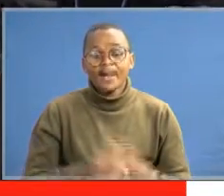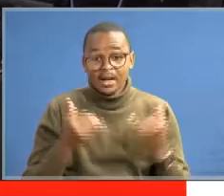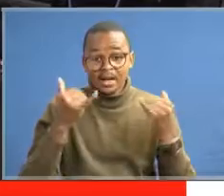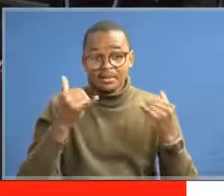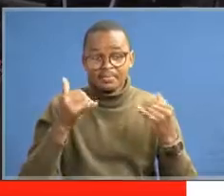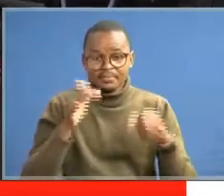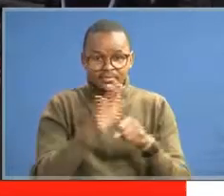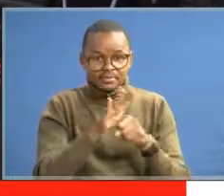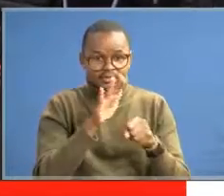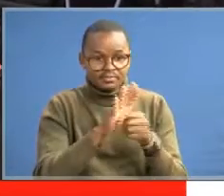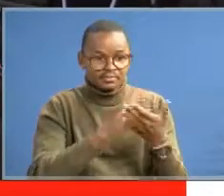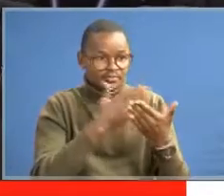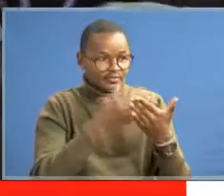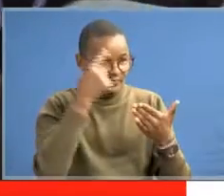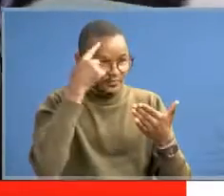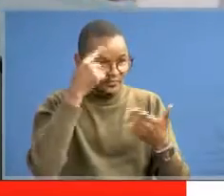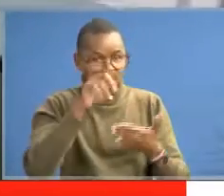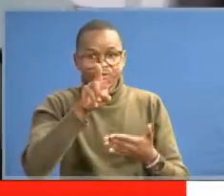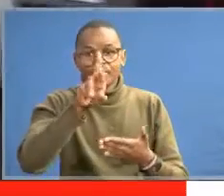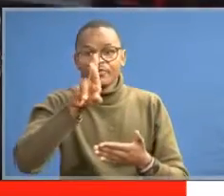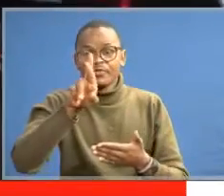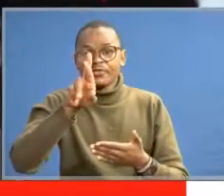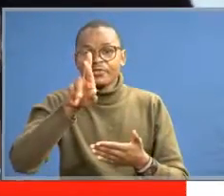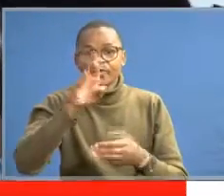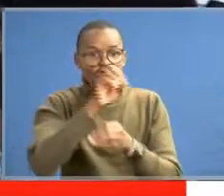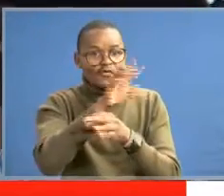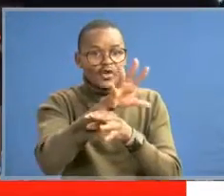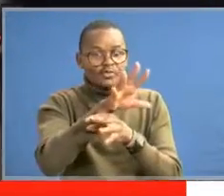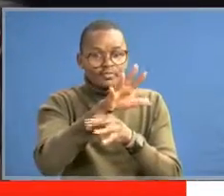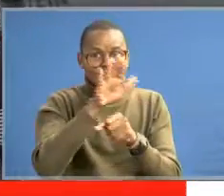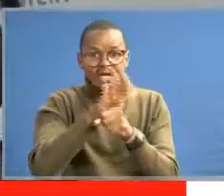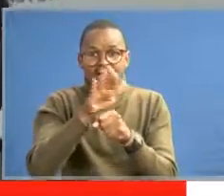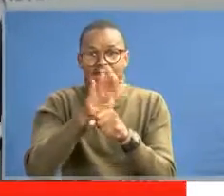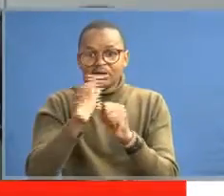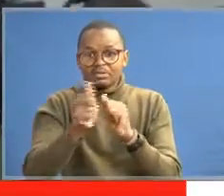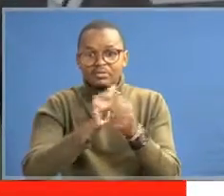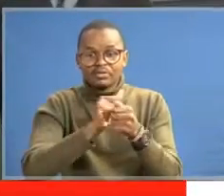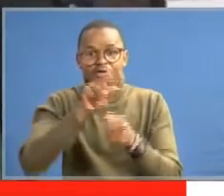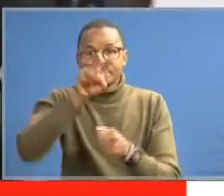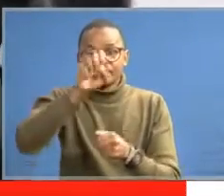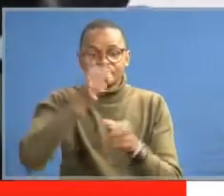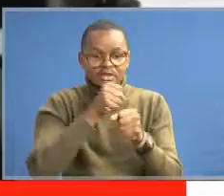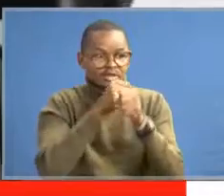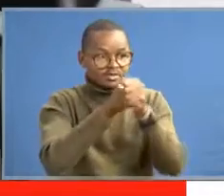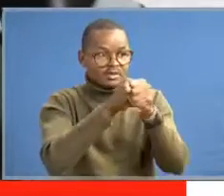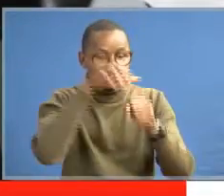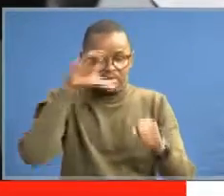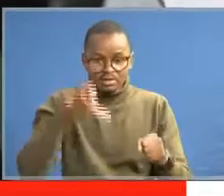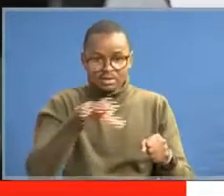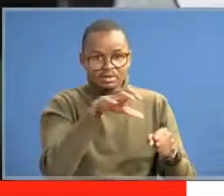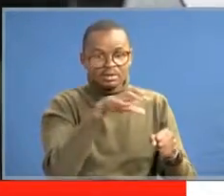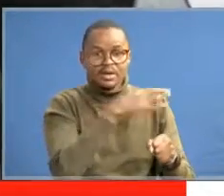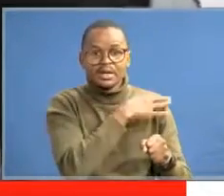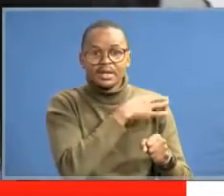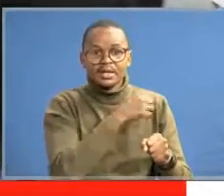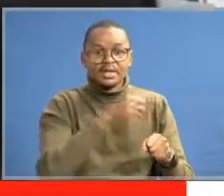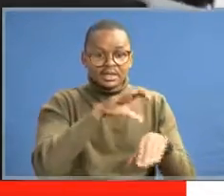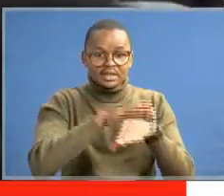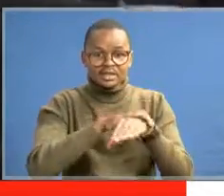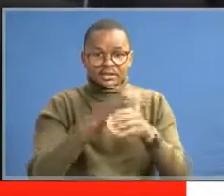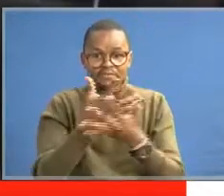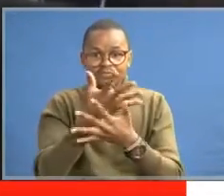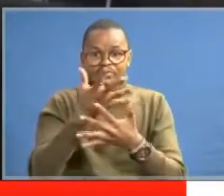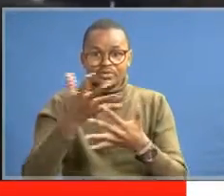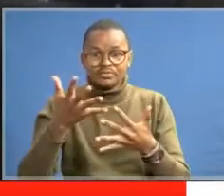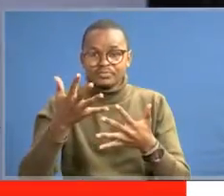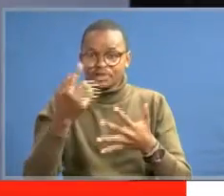Currently, the most popular application for VR is video games. There are a lot of games with the VR support on the market already, and more are getting released